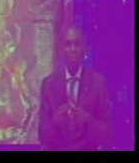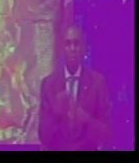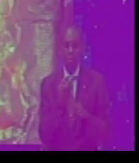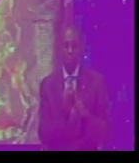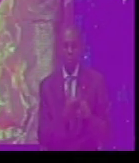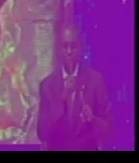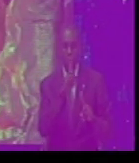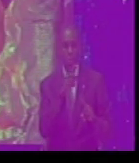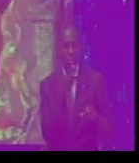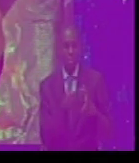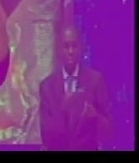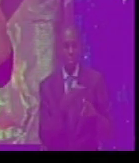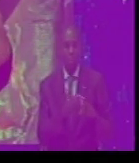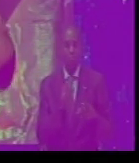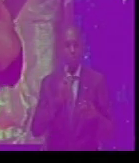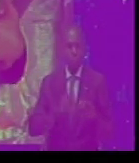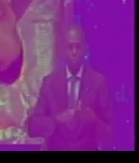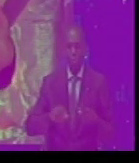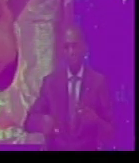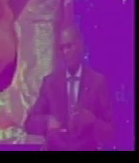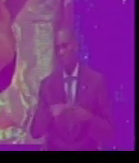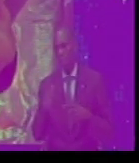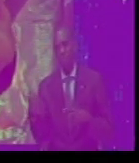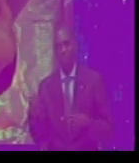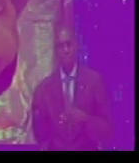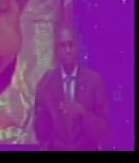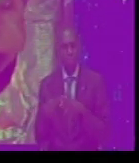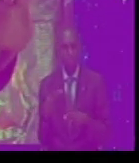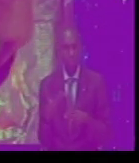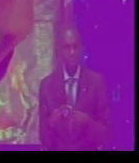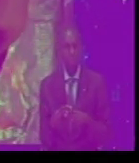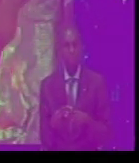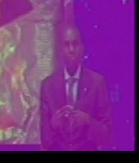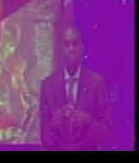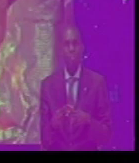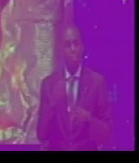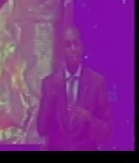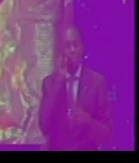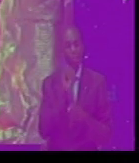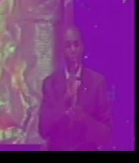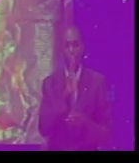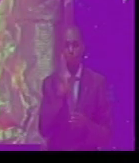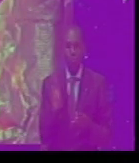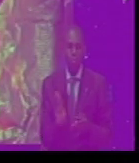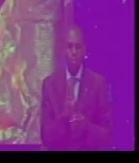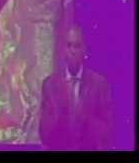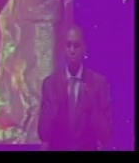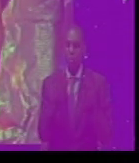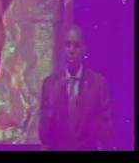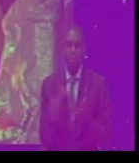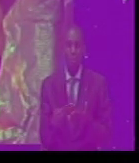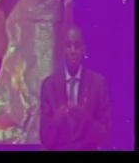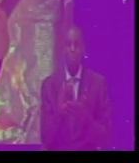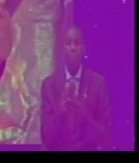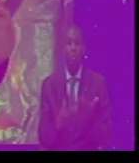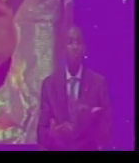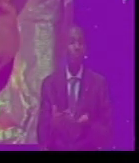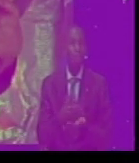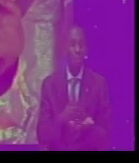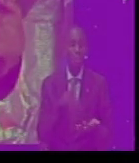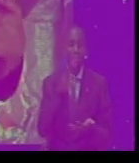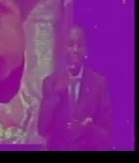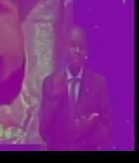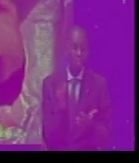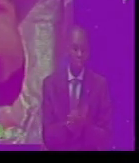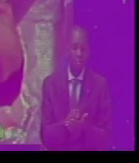that pneumonia, they say it has accumulated to, it has developed to asthmatic cough. I spent